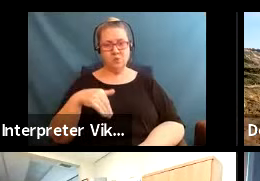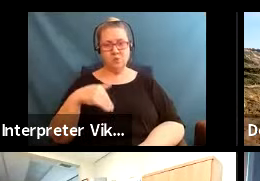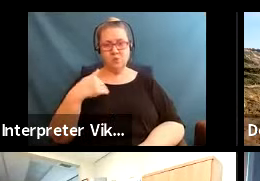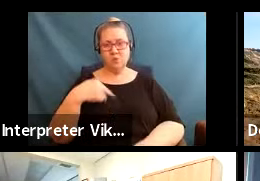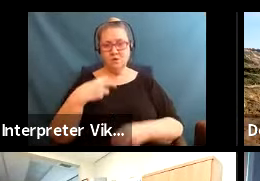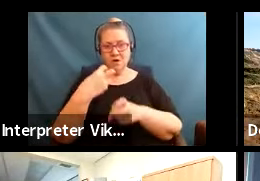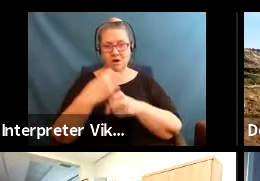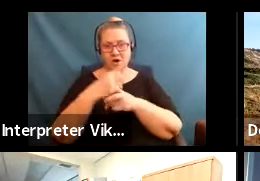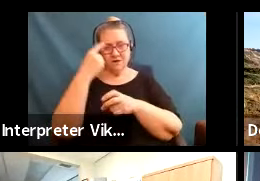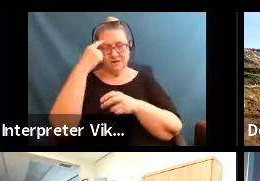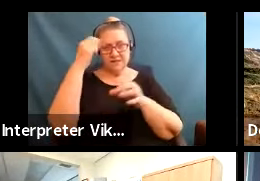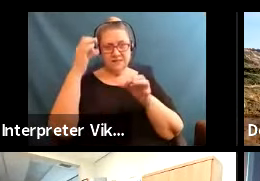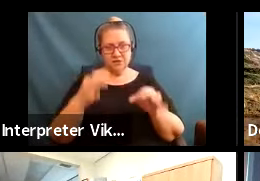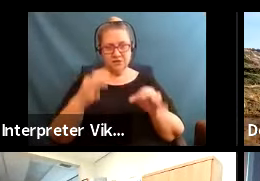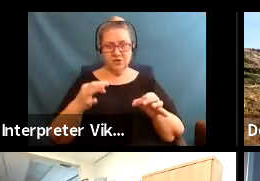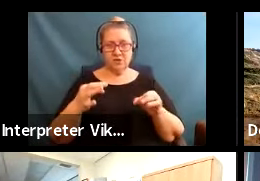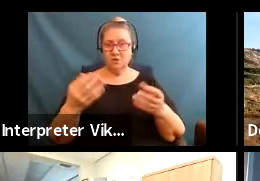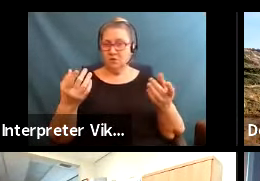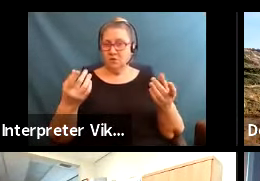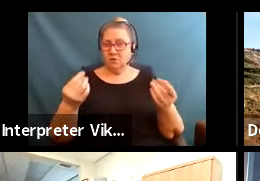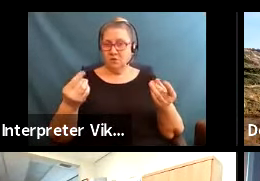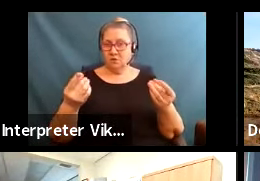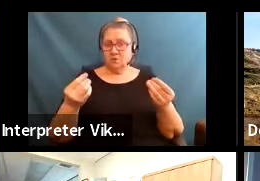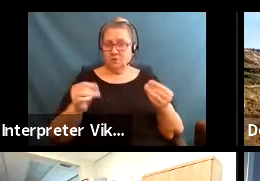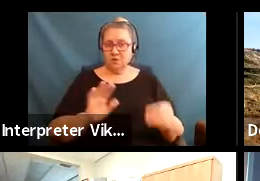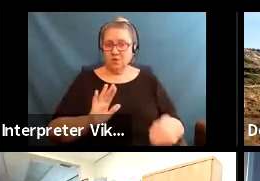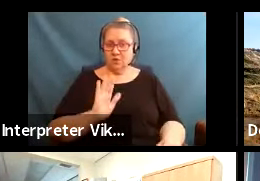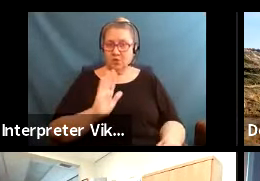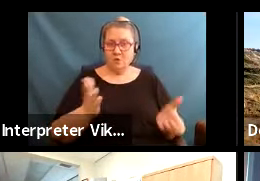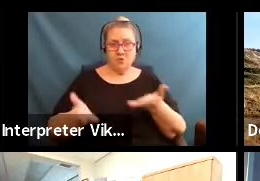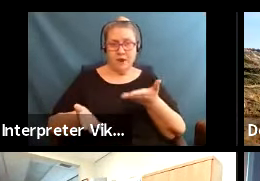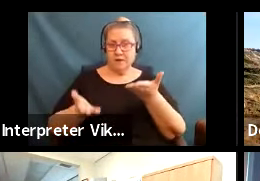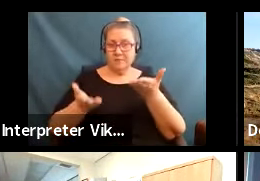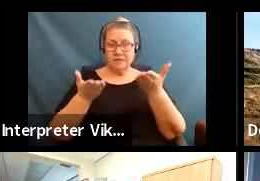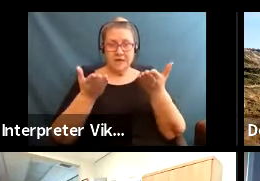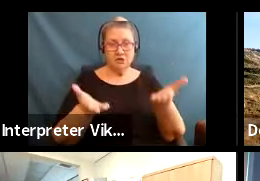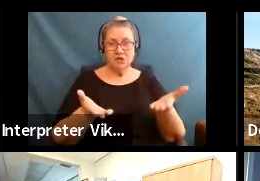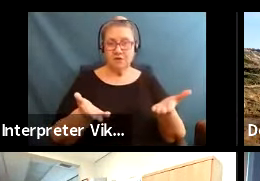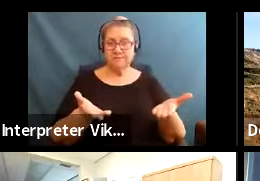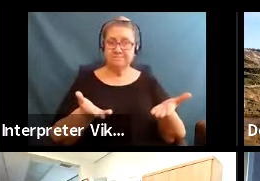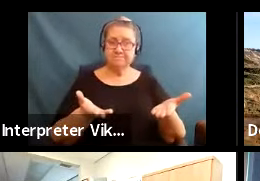things that we want to ask you is what would be your recommendation?